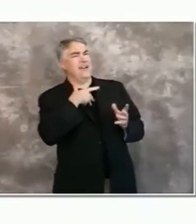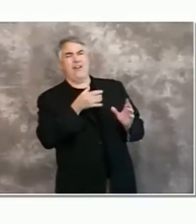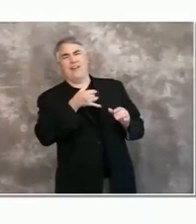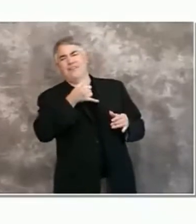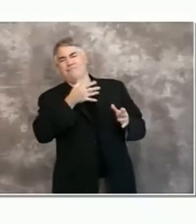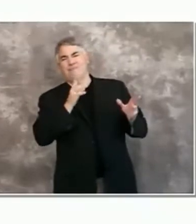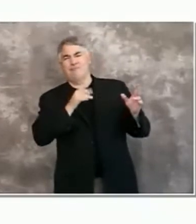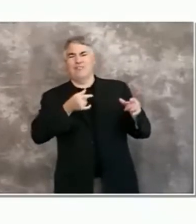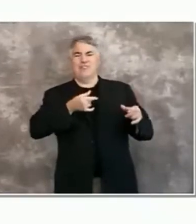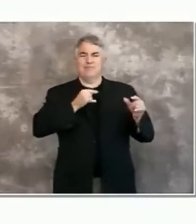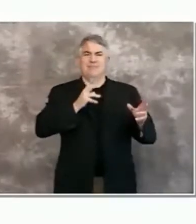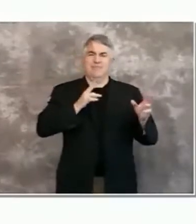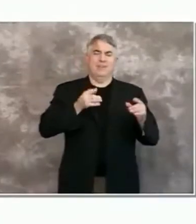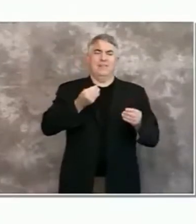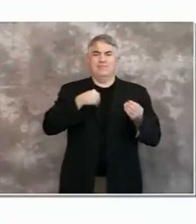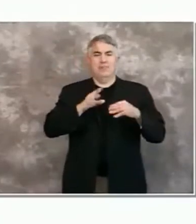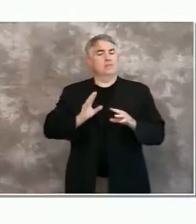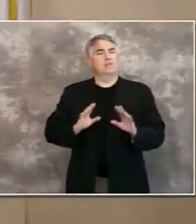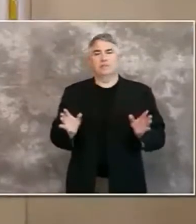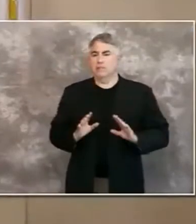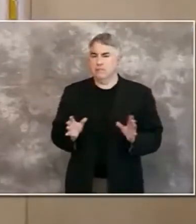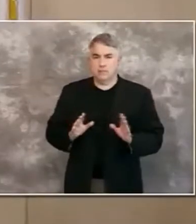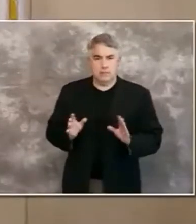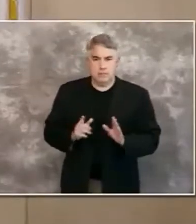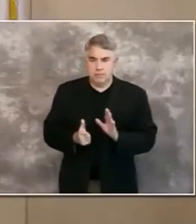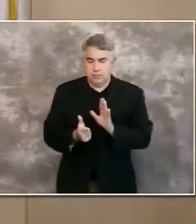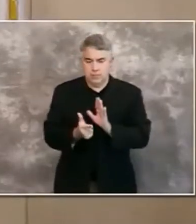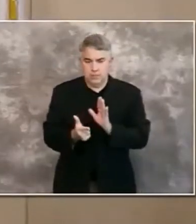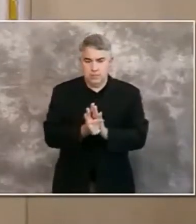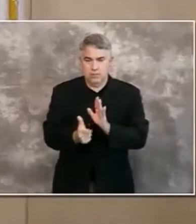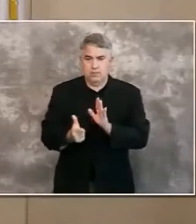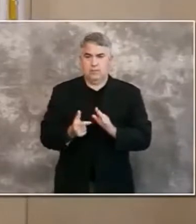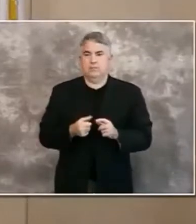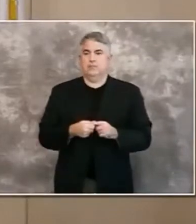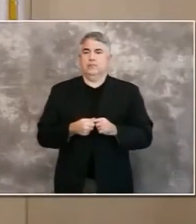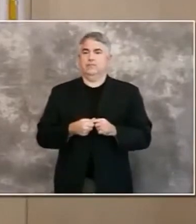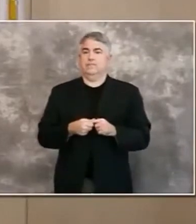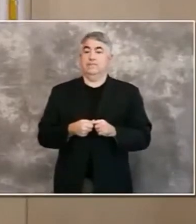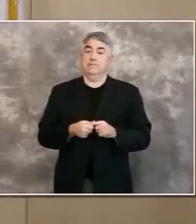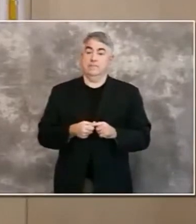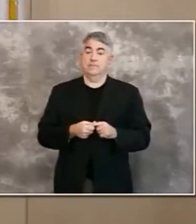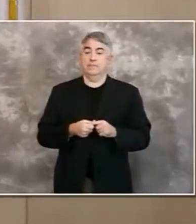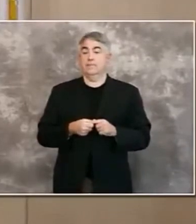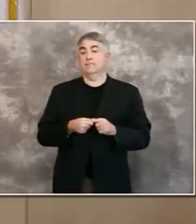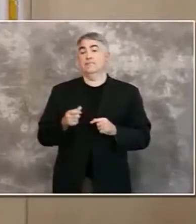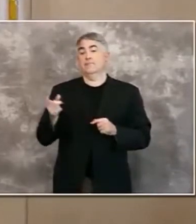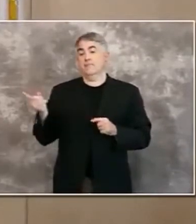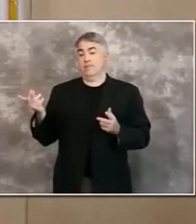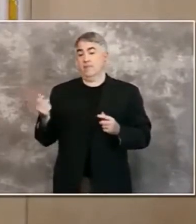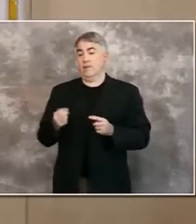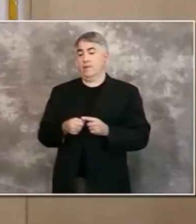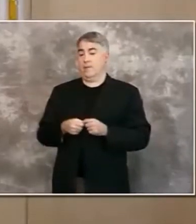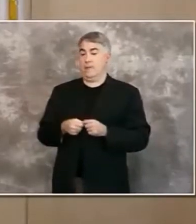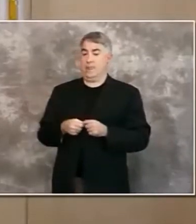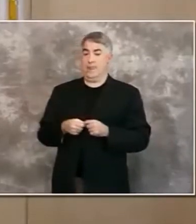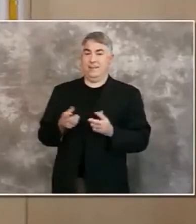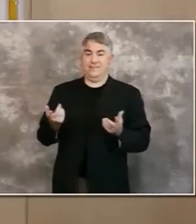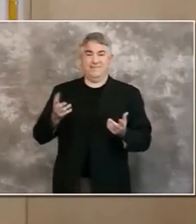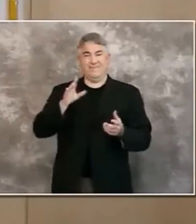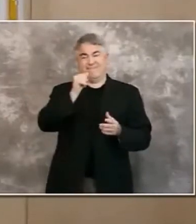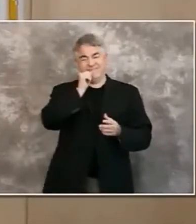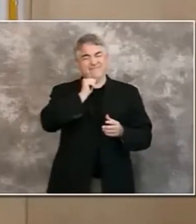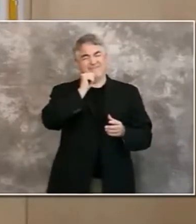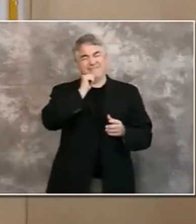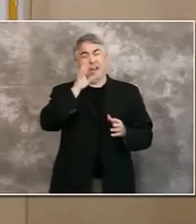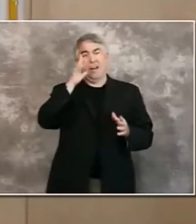or other events. So we are not there yet and, quite frankly, won't be there until sometime next